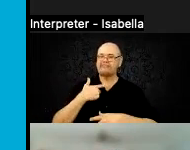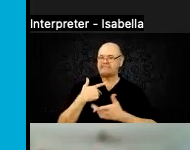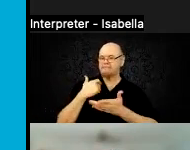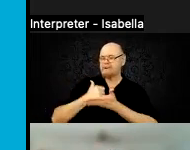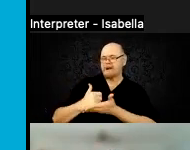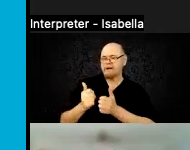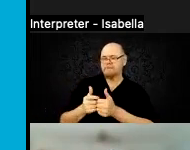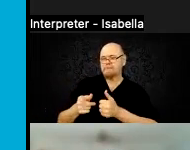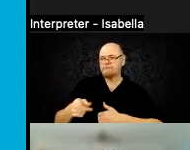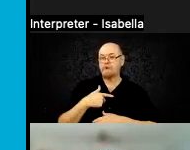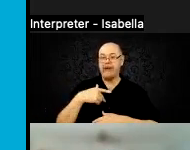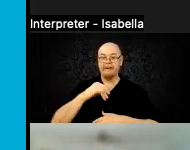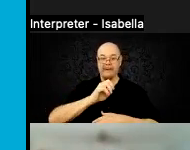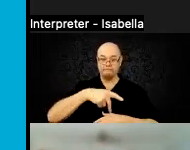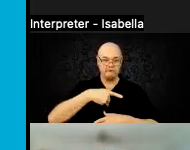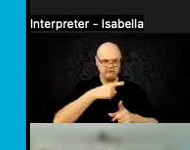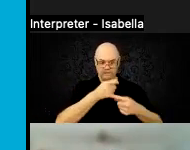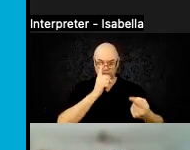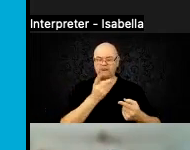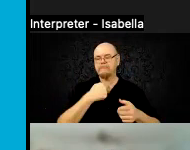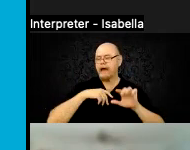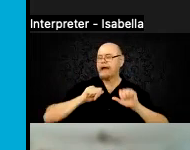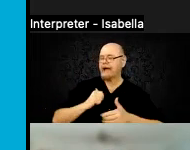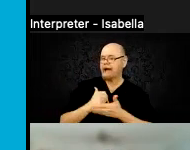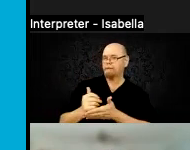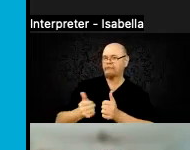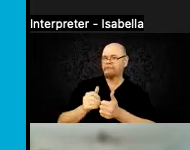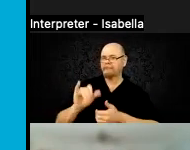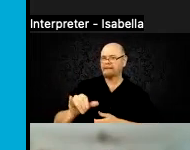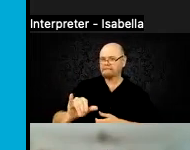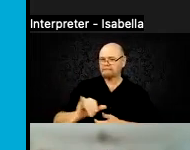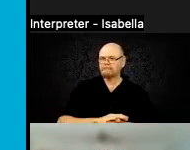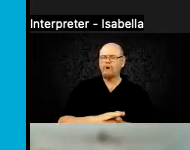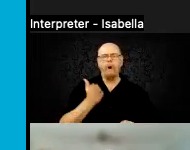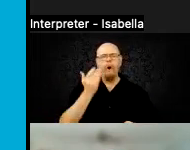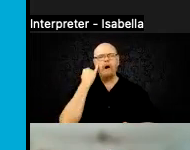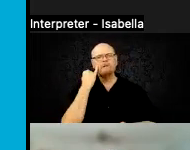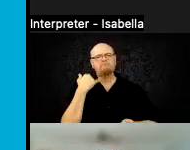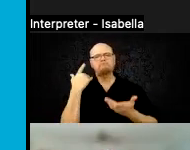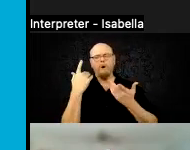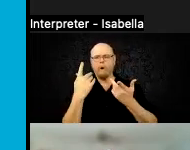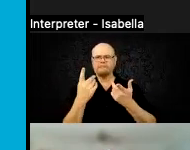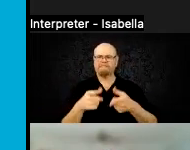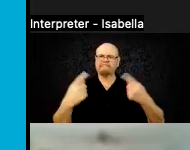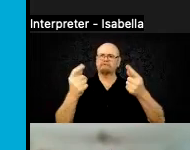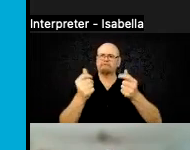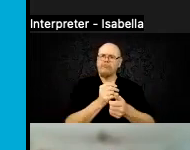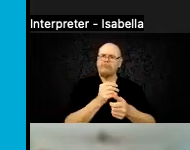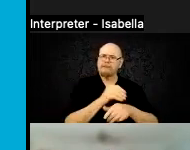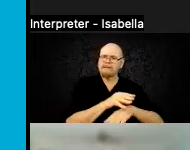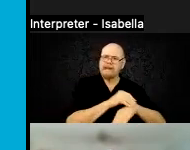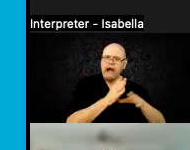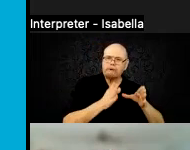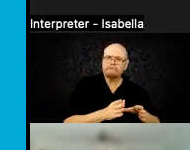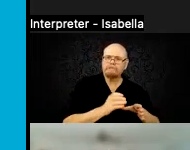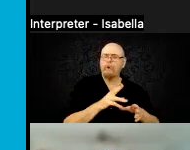IPE, we can help you with that as well. And then if you're having a disagreement between your counselor, between